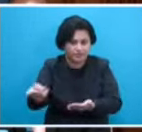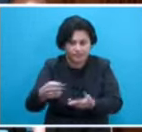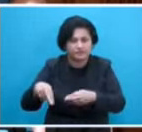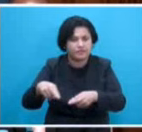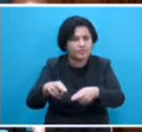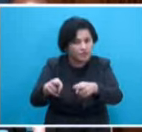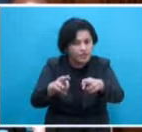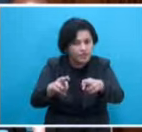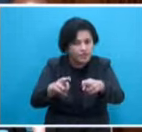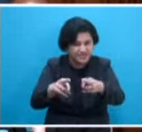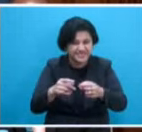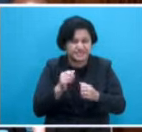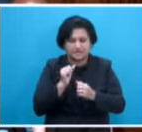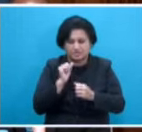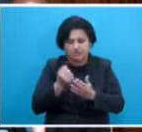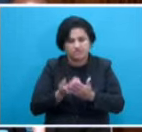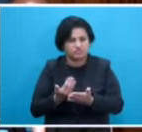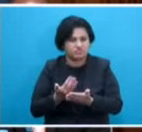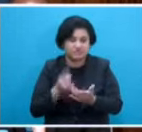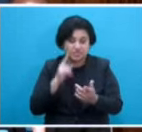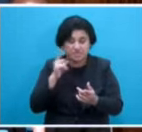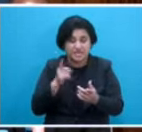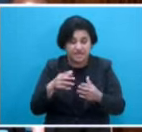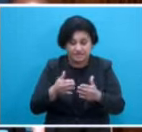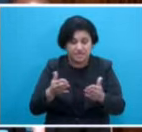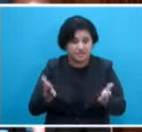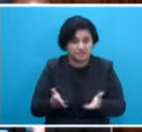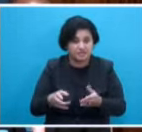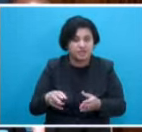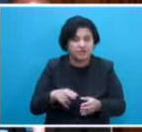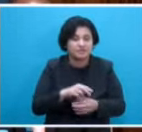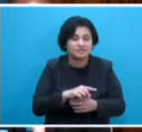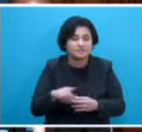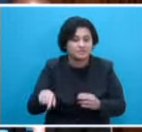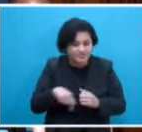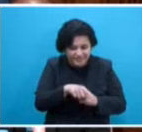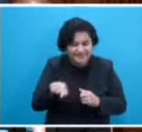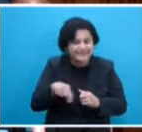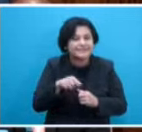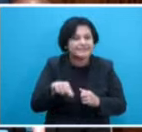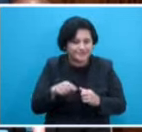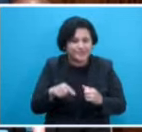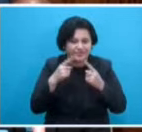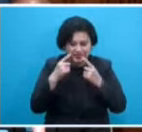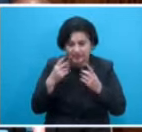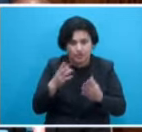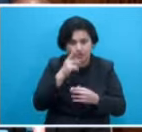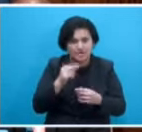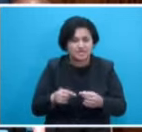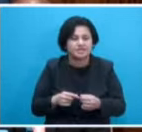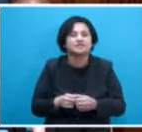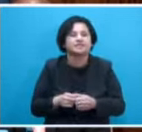big holes in their promises. The problem is that the only road that the government is heavily protecting and invested